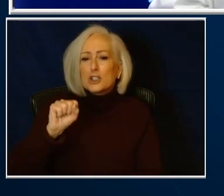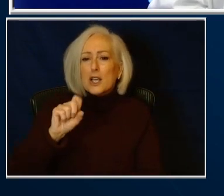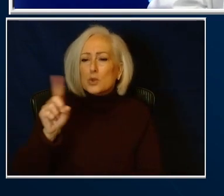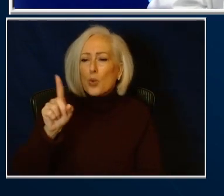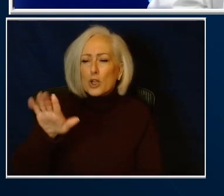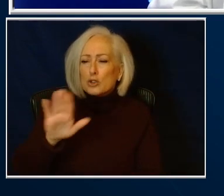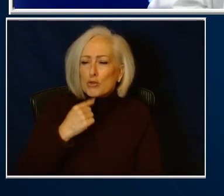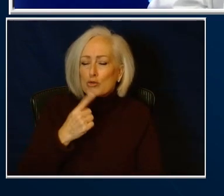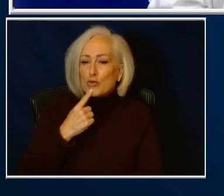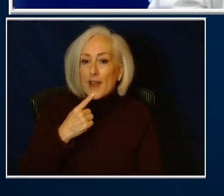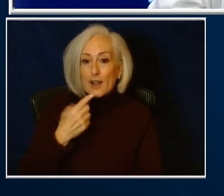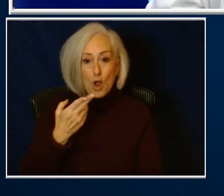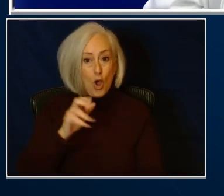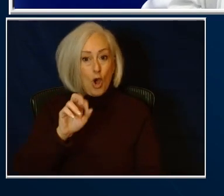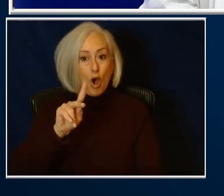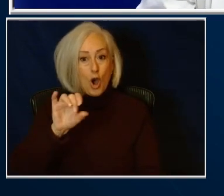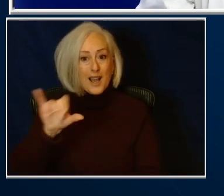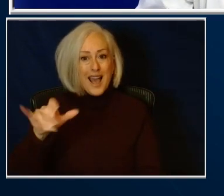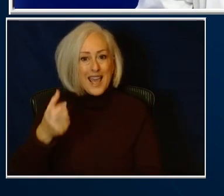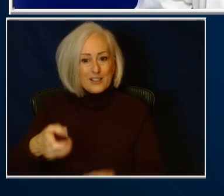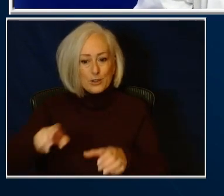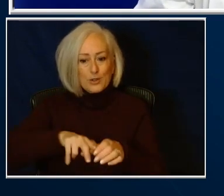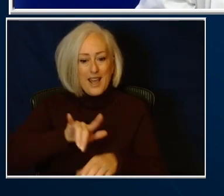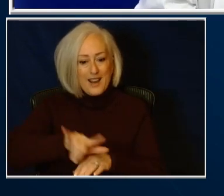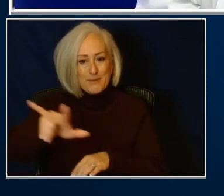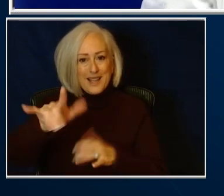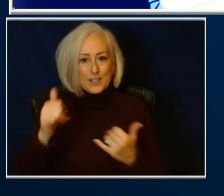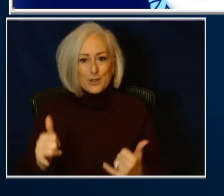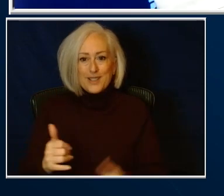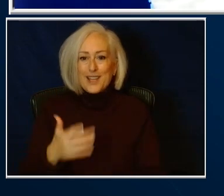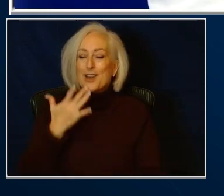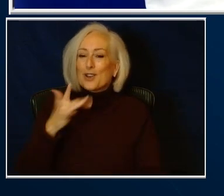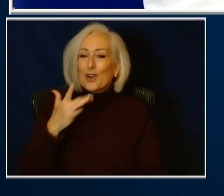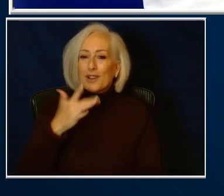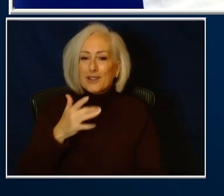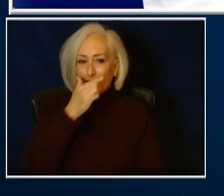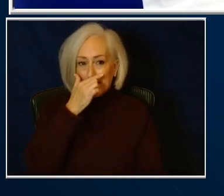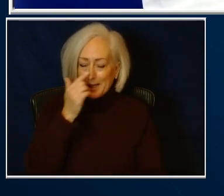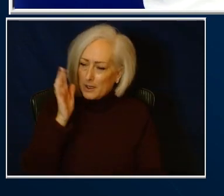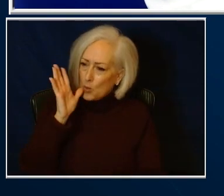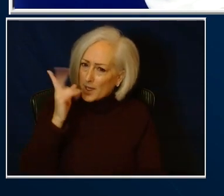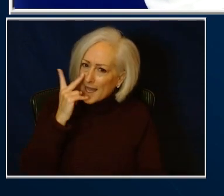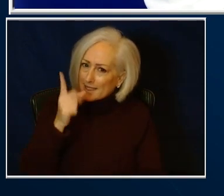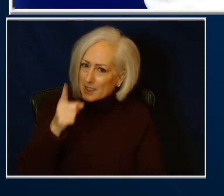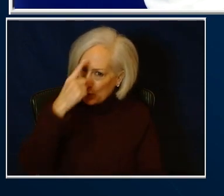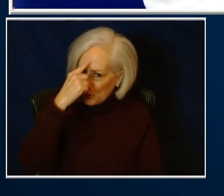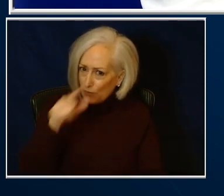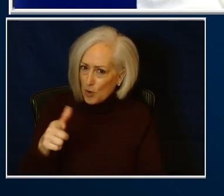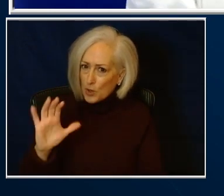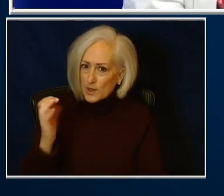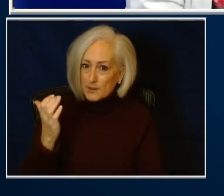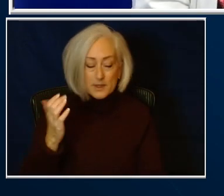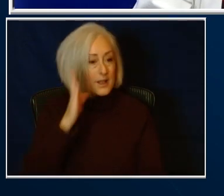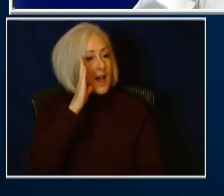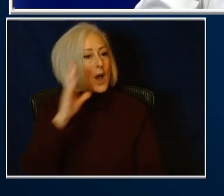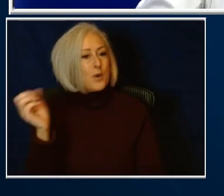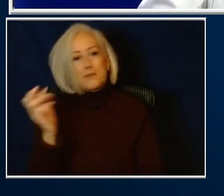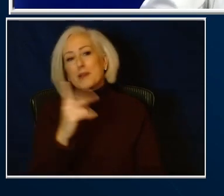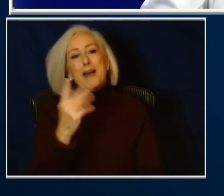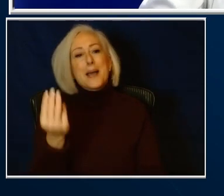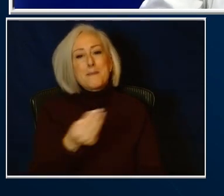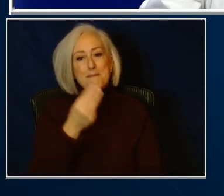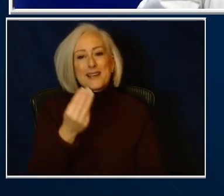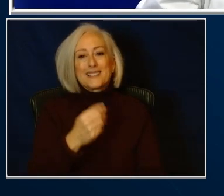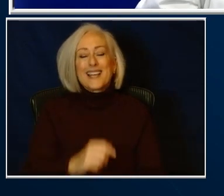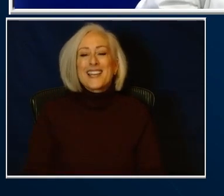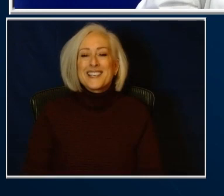Hawkeye has to go jump on a plane today. So good luck. Have a great. Am I going to see you before Christmas? I'll be back. I'll be back Monday. Well, all right. But